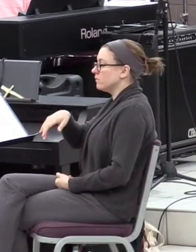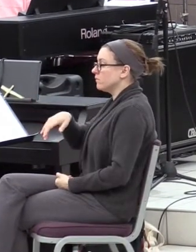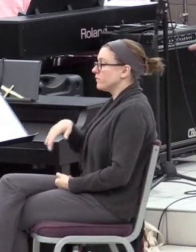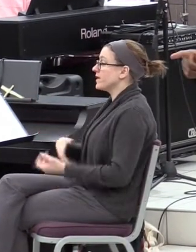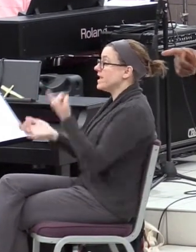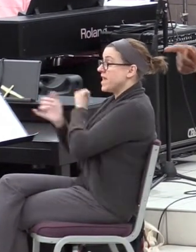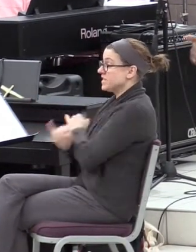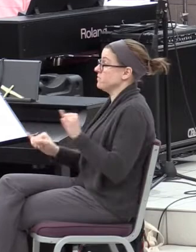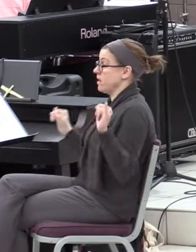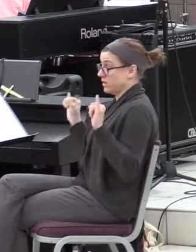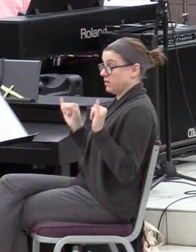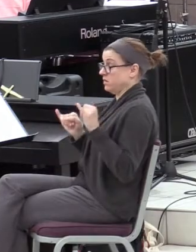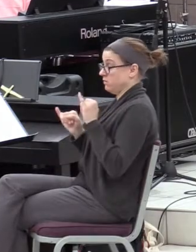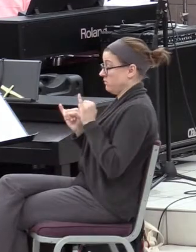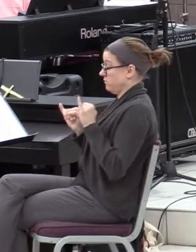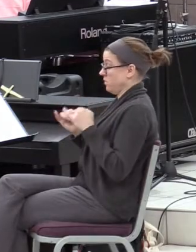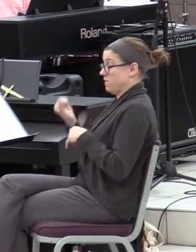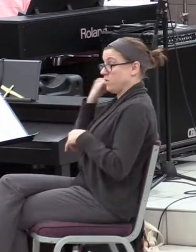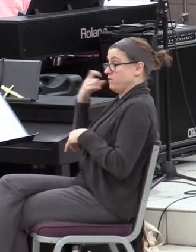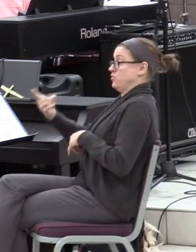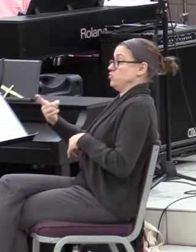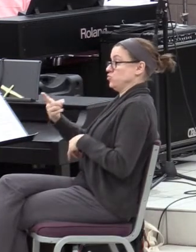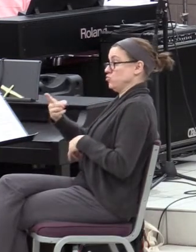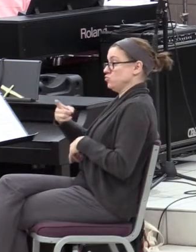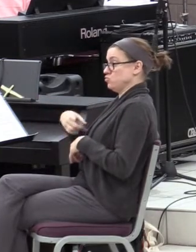independent of whether you buy on to it,